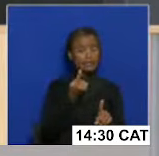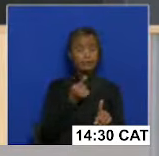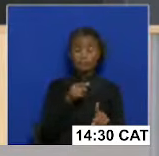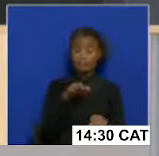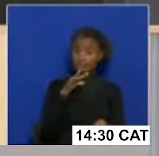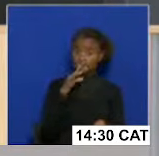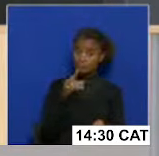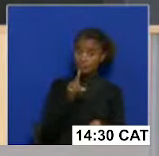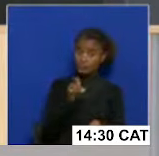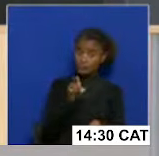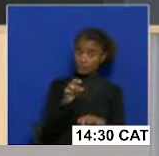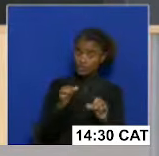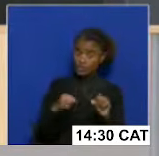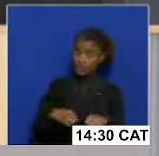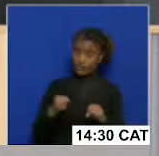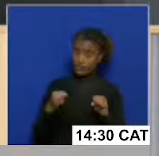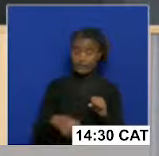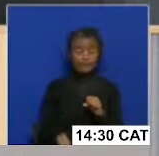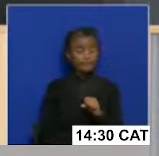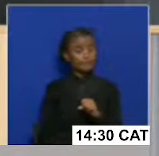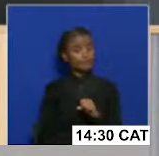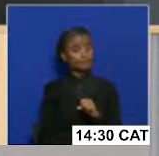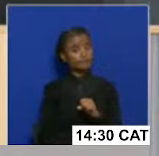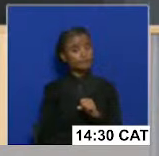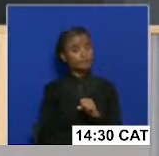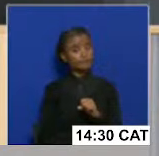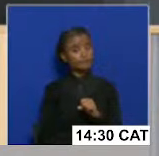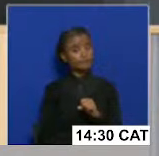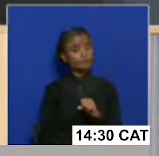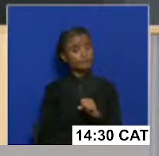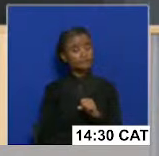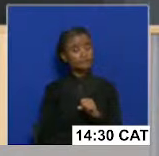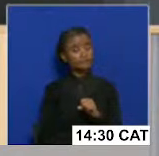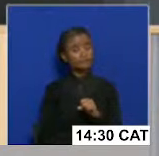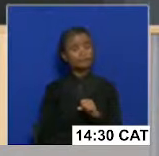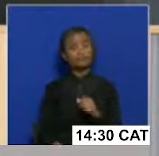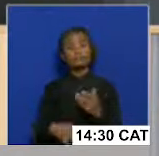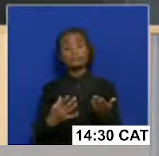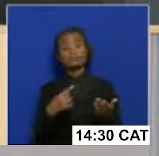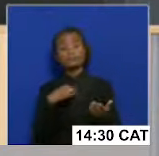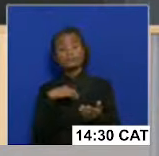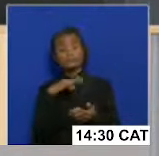Does acknowledgement mean agreement?